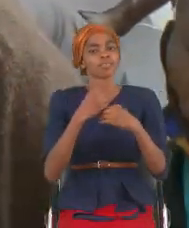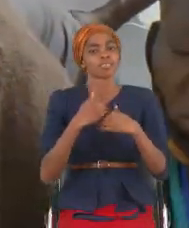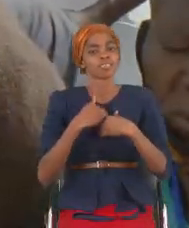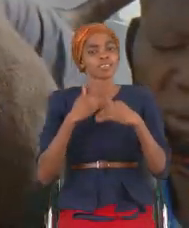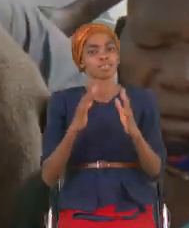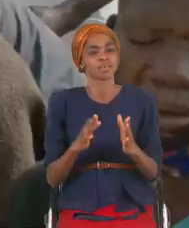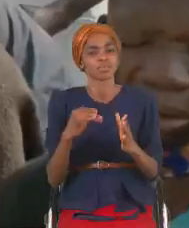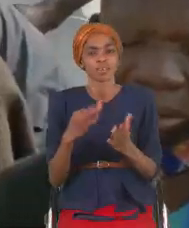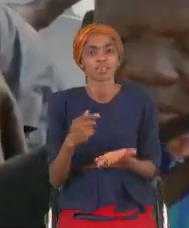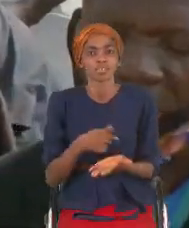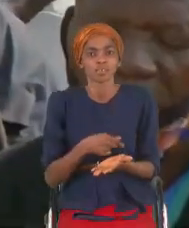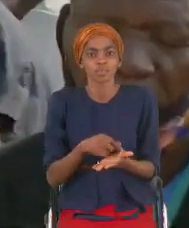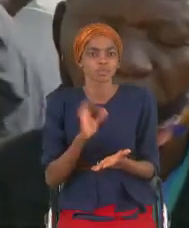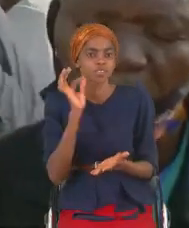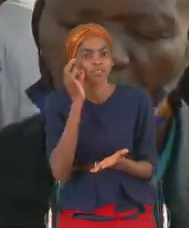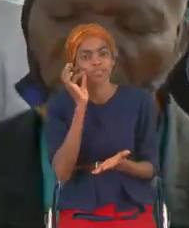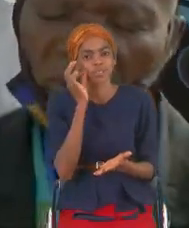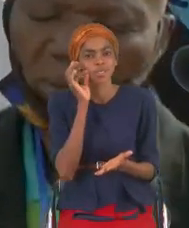of the gospel fruits